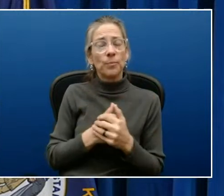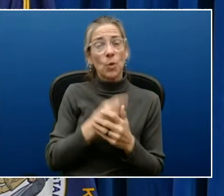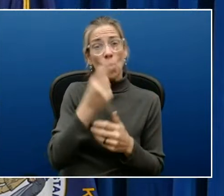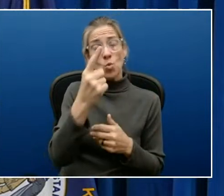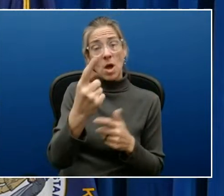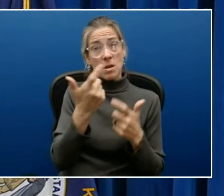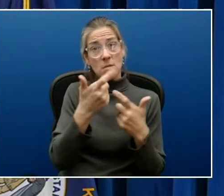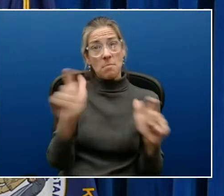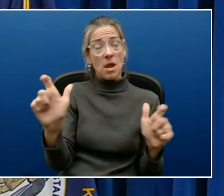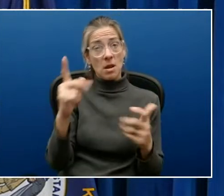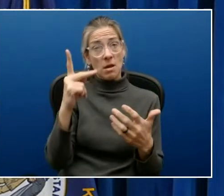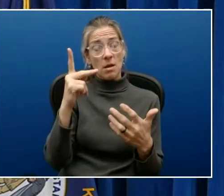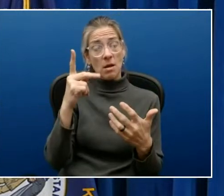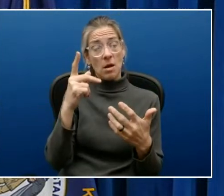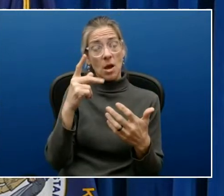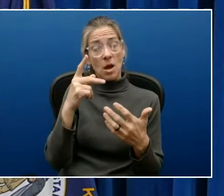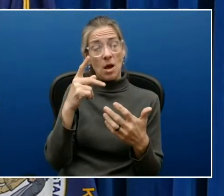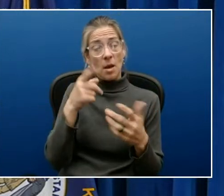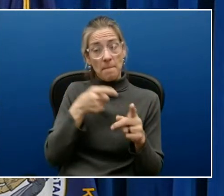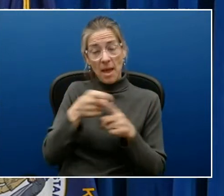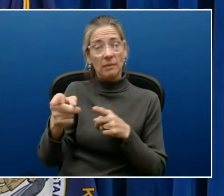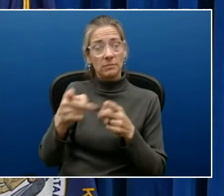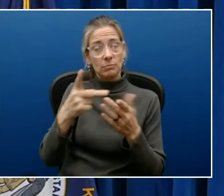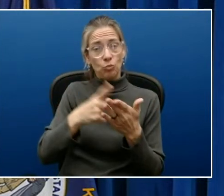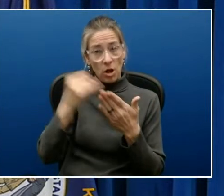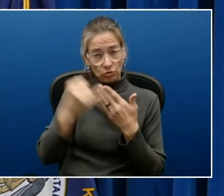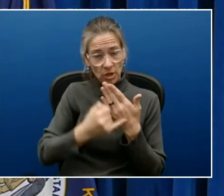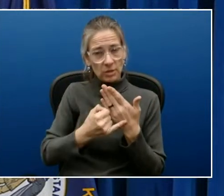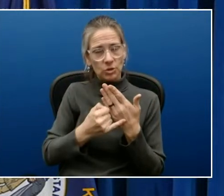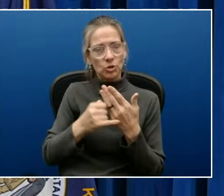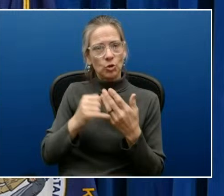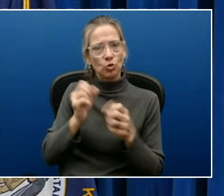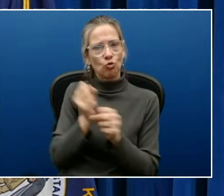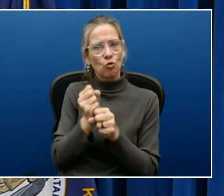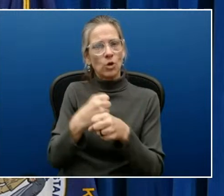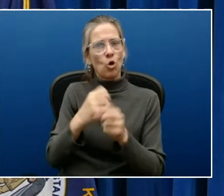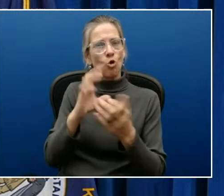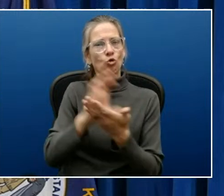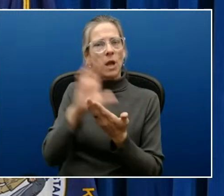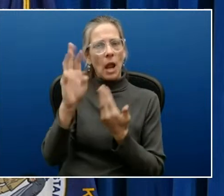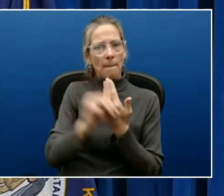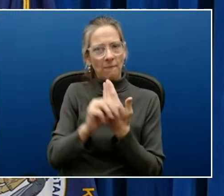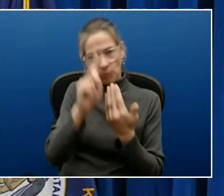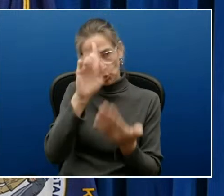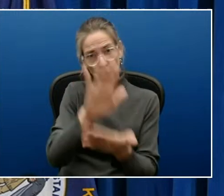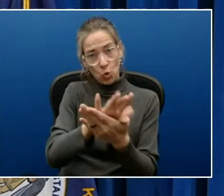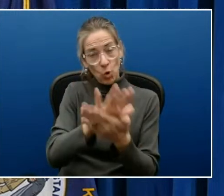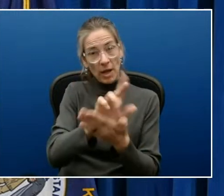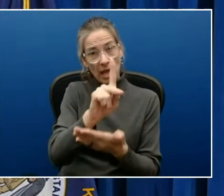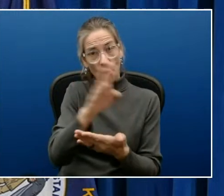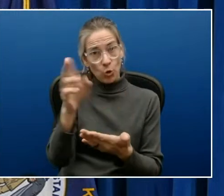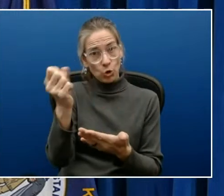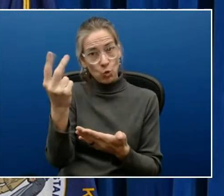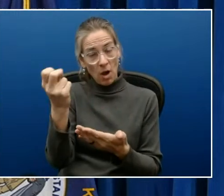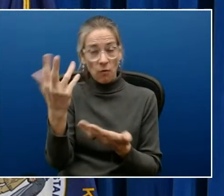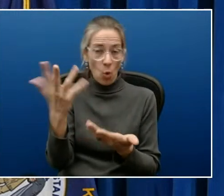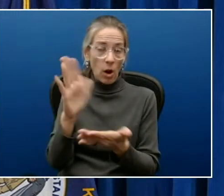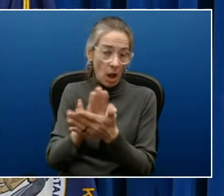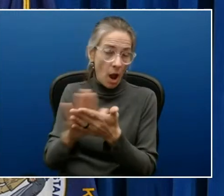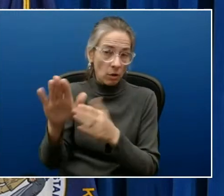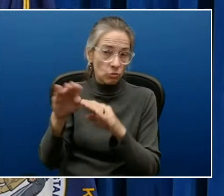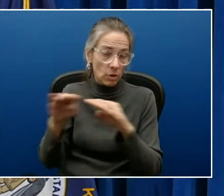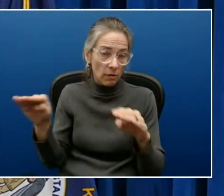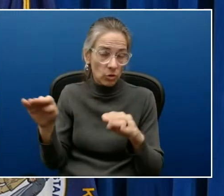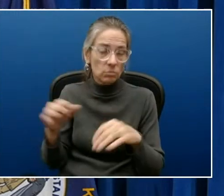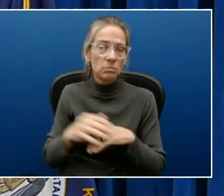Poet Laureate was to create the curriculum that can be used in any school, K through 12, or even at the college level. I found